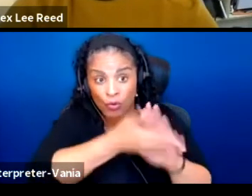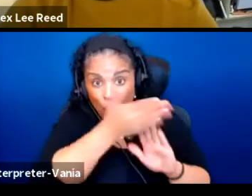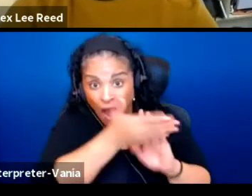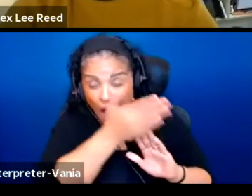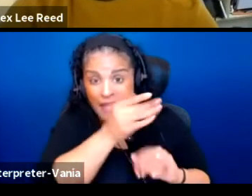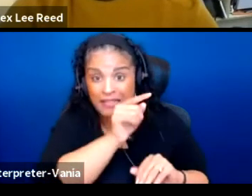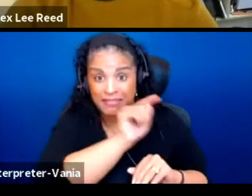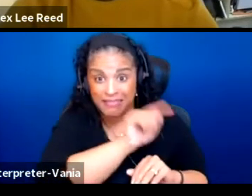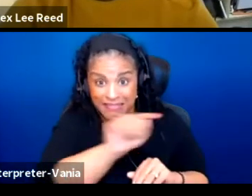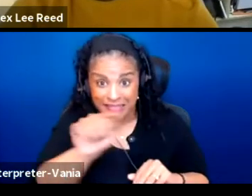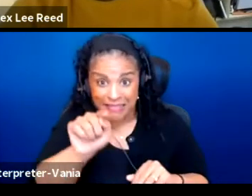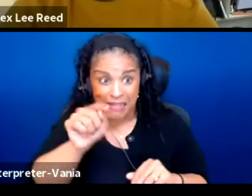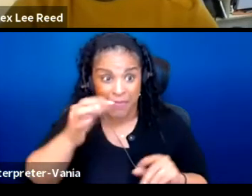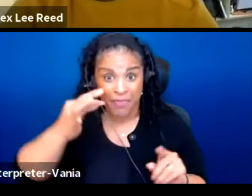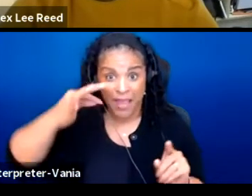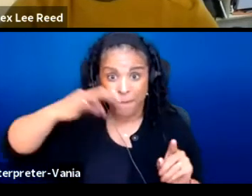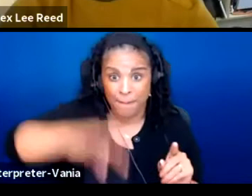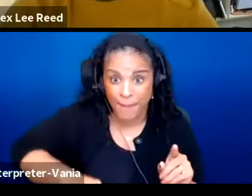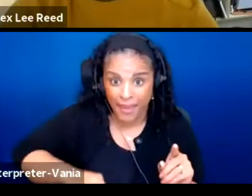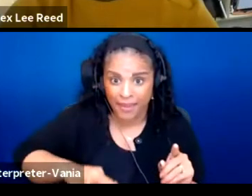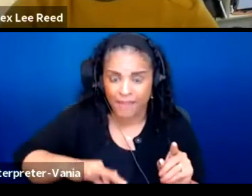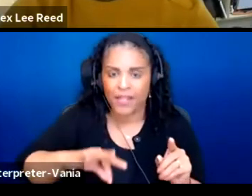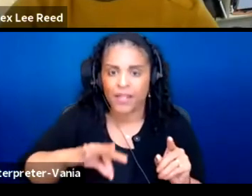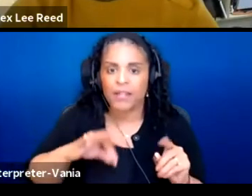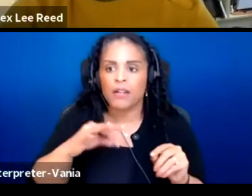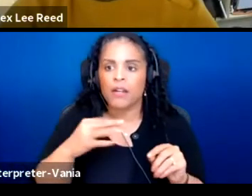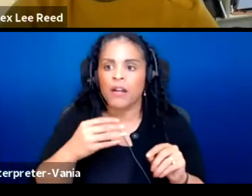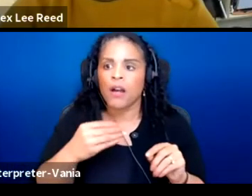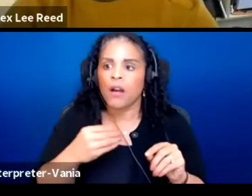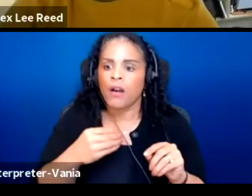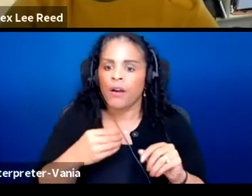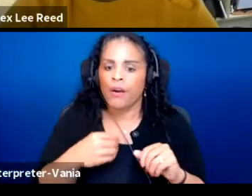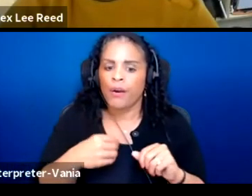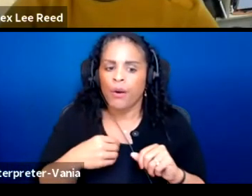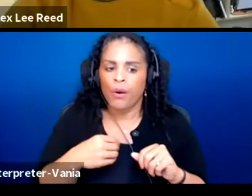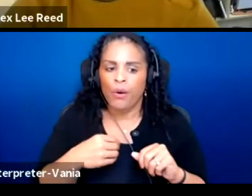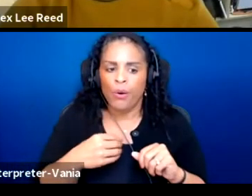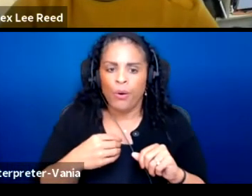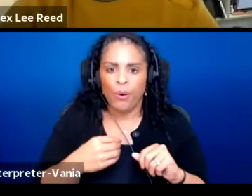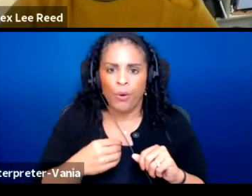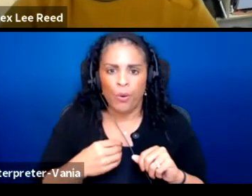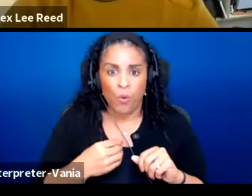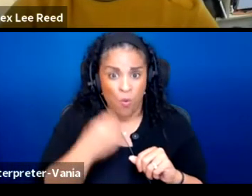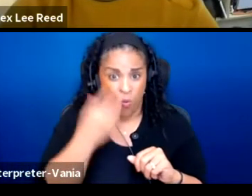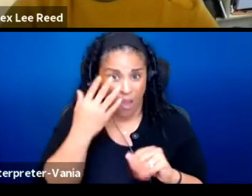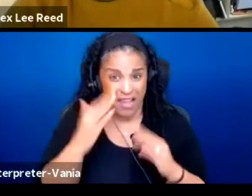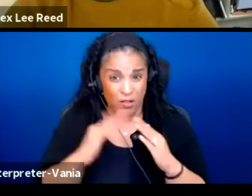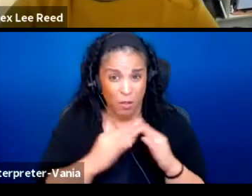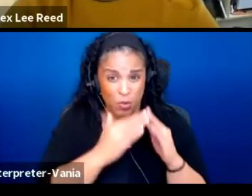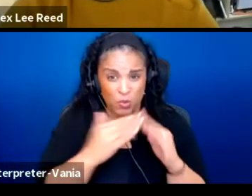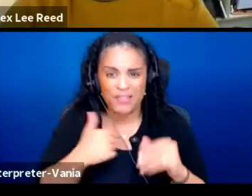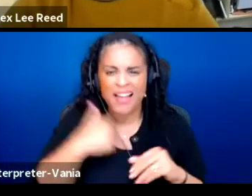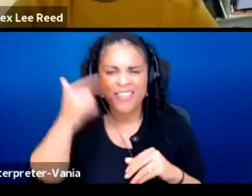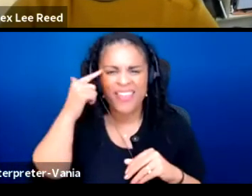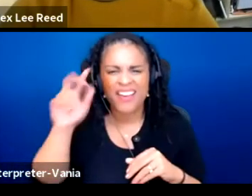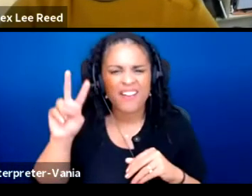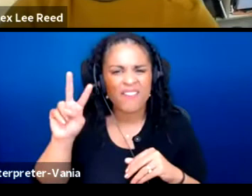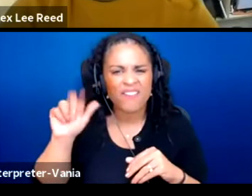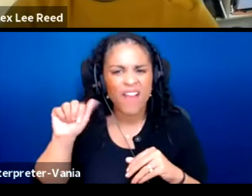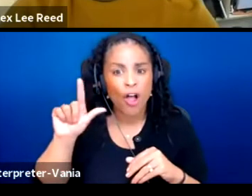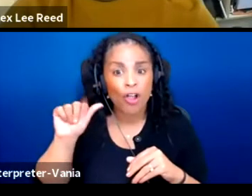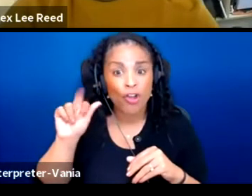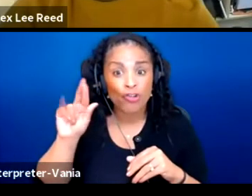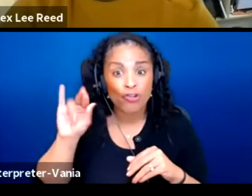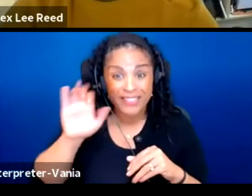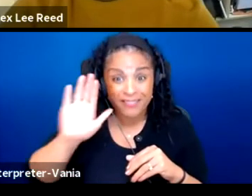benefit and white communities. I think the issue that Valerie brought up was,